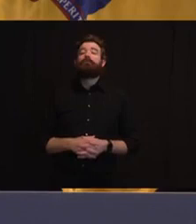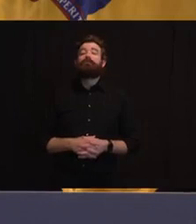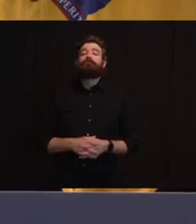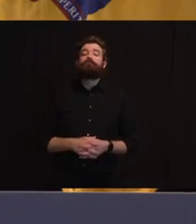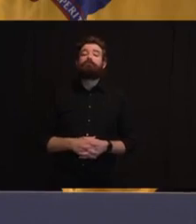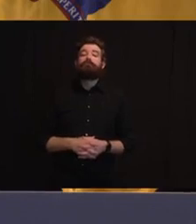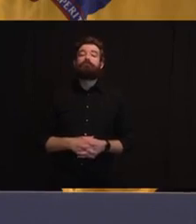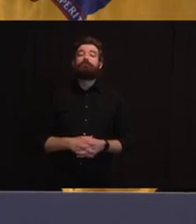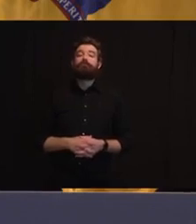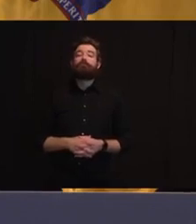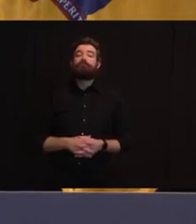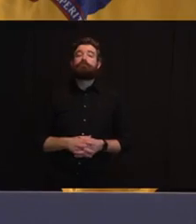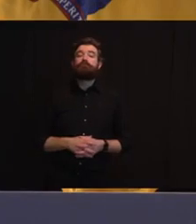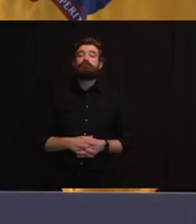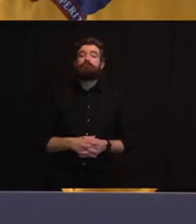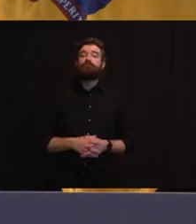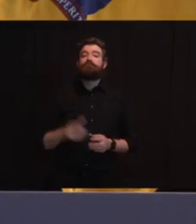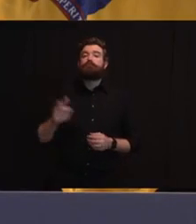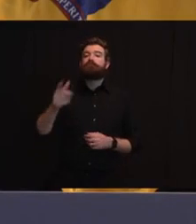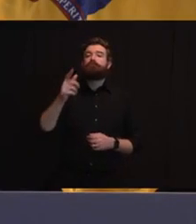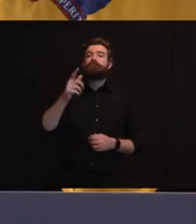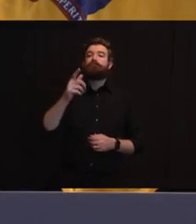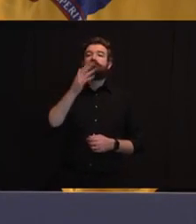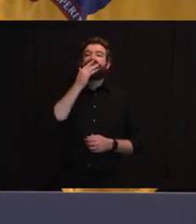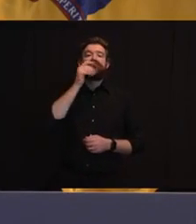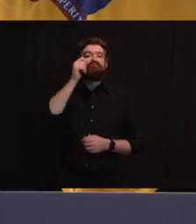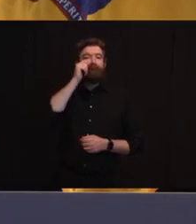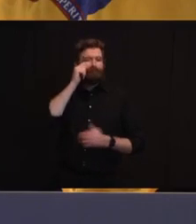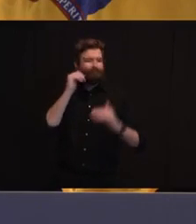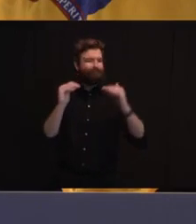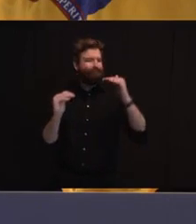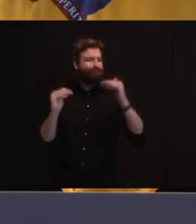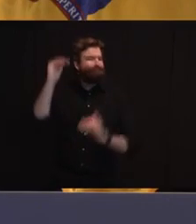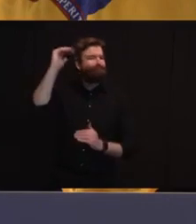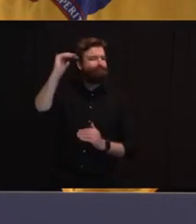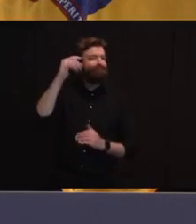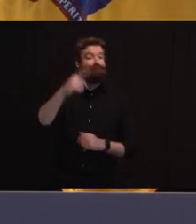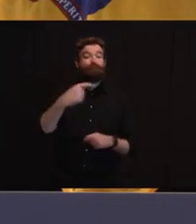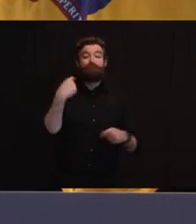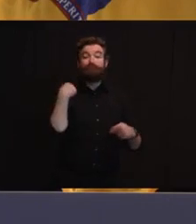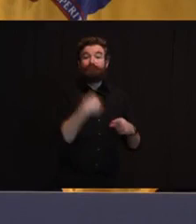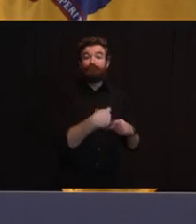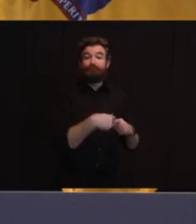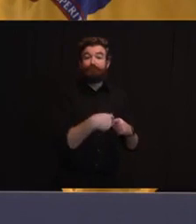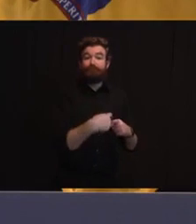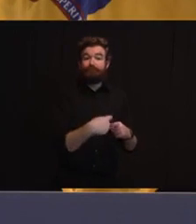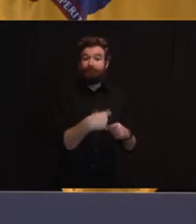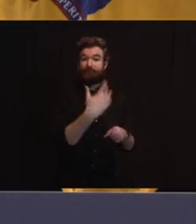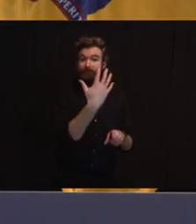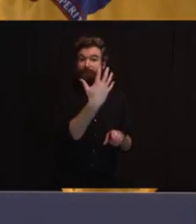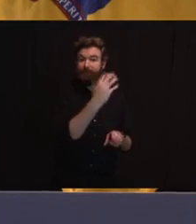that Latinos account for only 5% of vaccines administered and Black people only 4%.